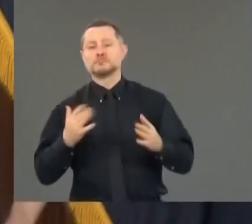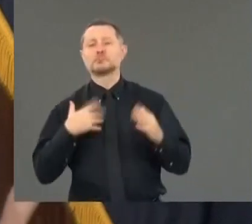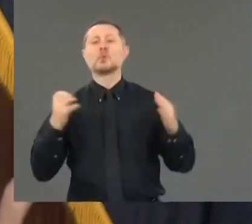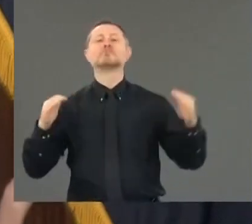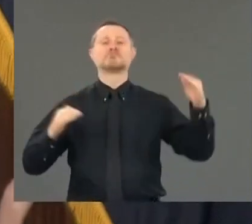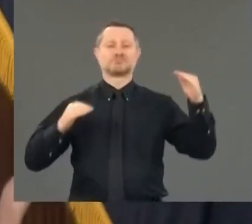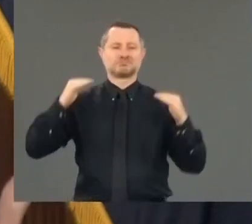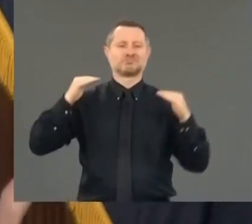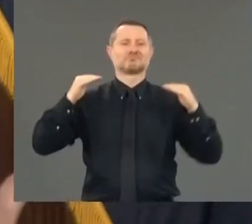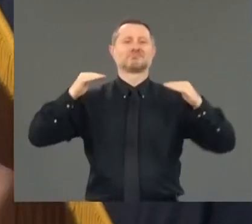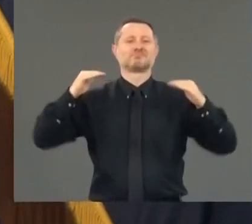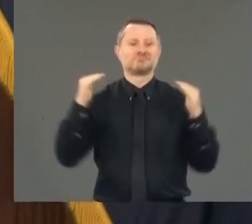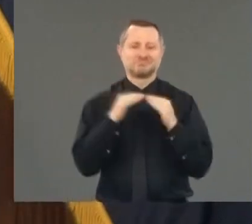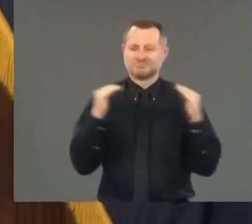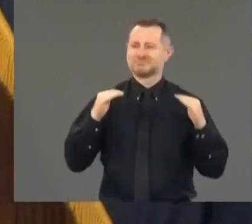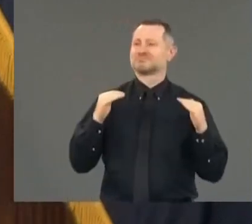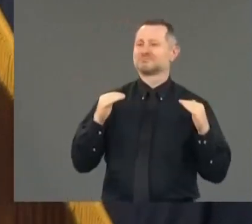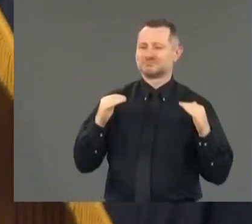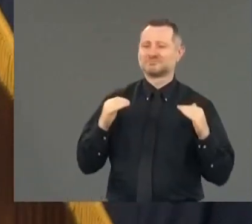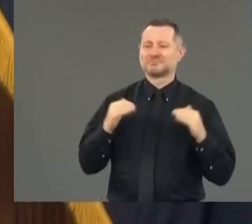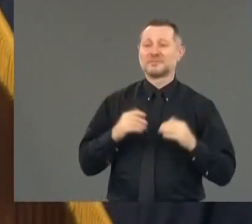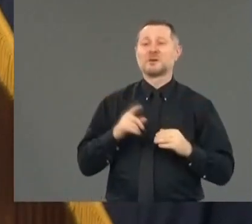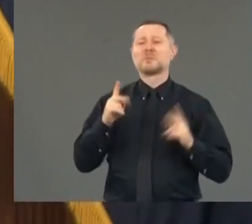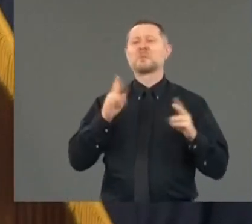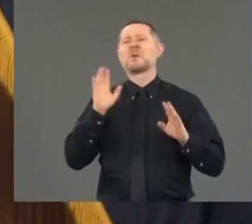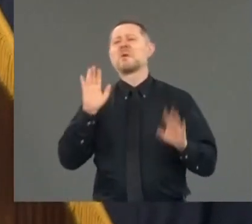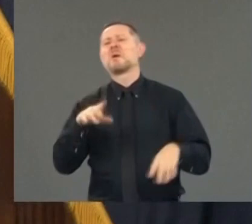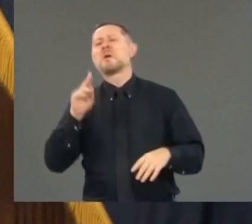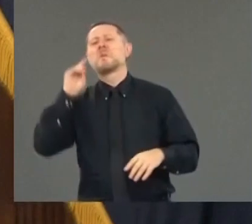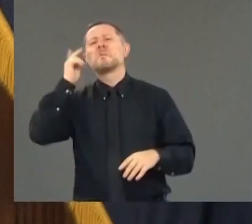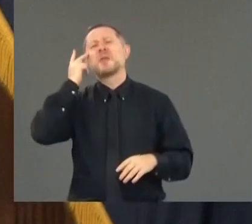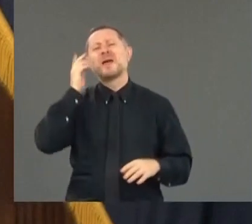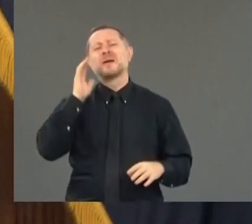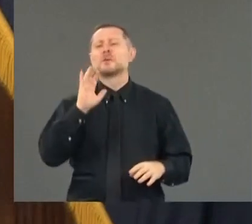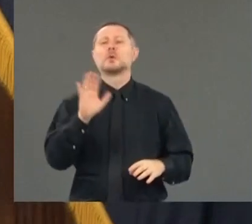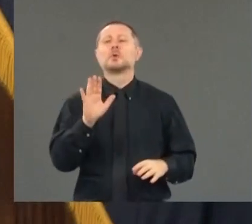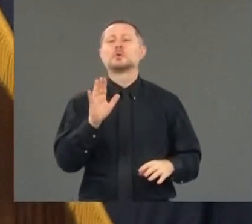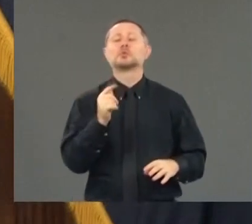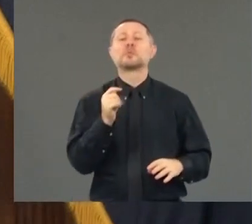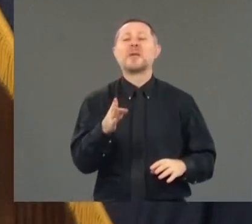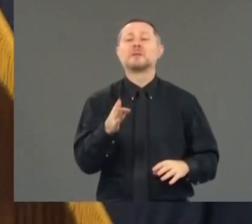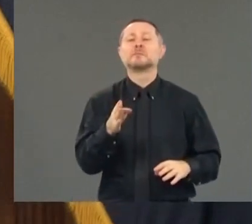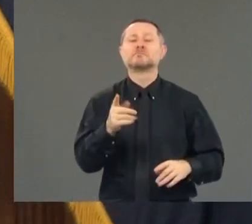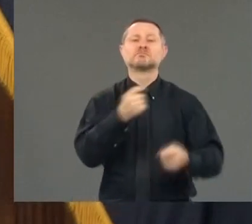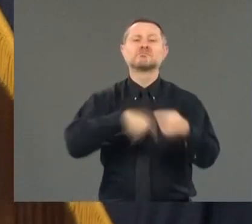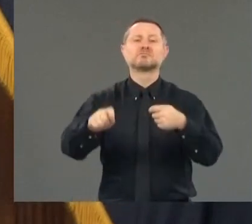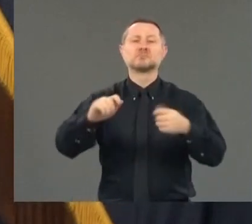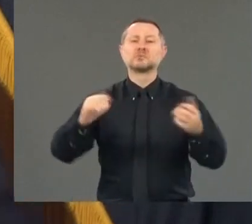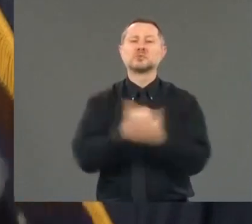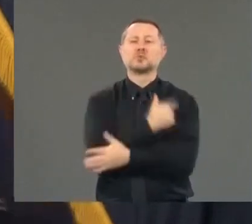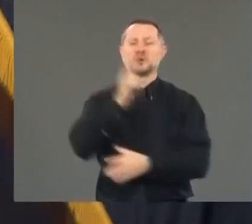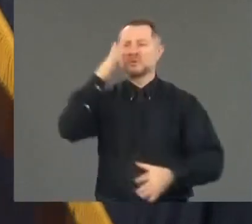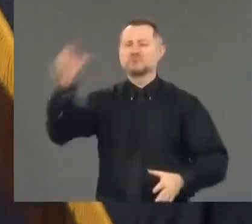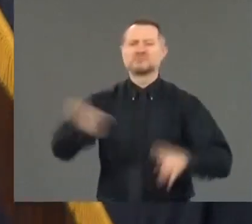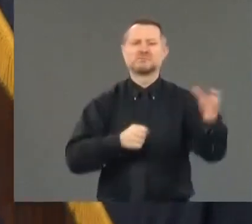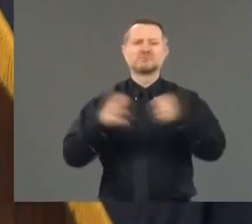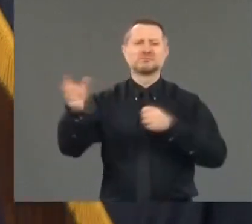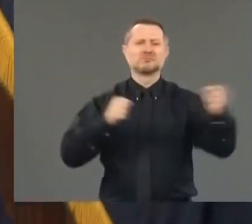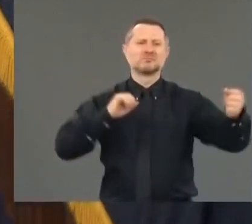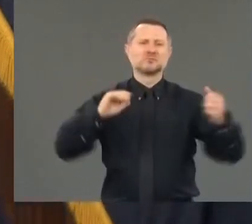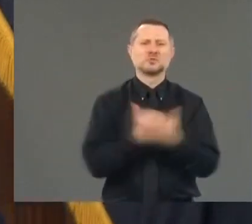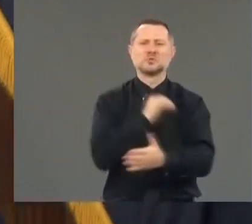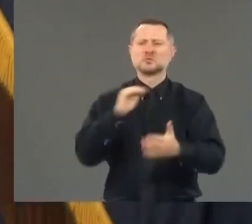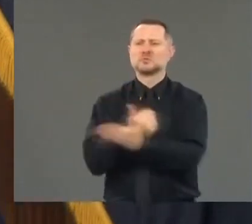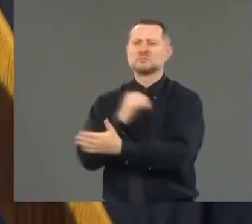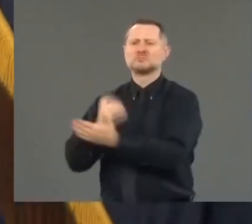Well, the political system, too bad. Then elect a new political system. That's what I say. That kind